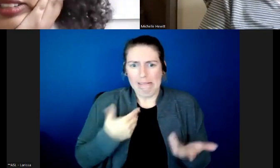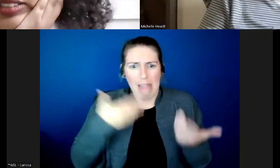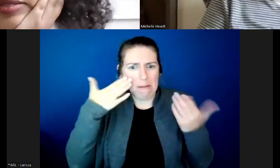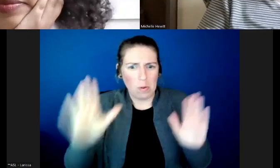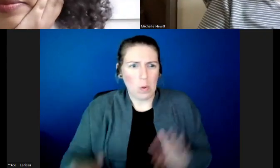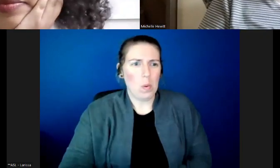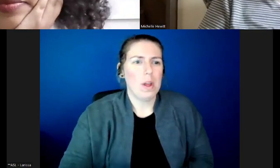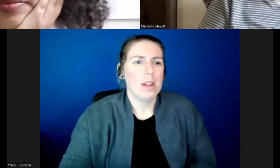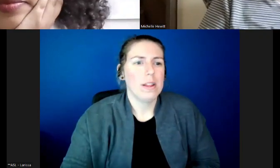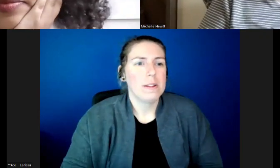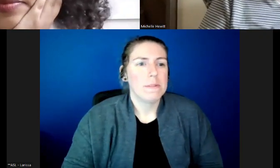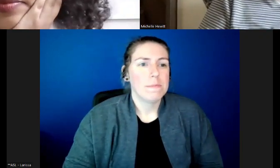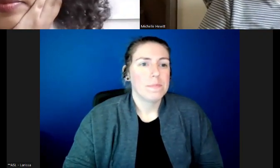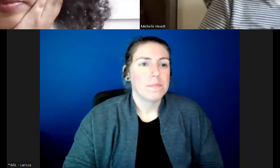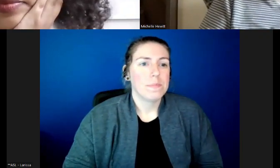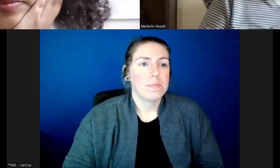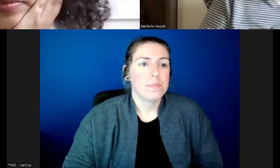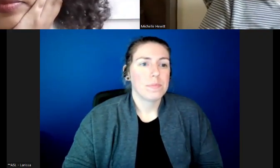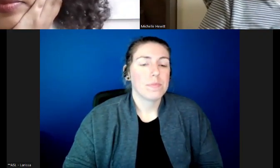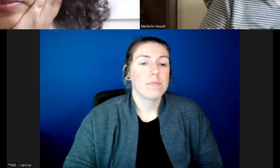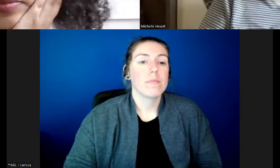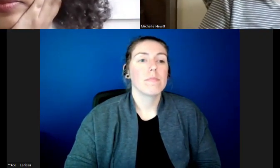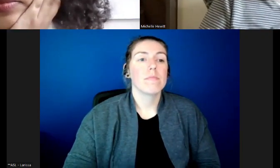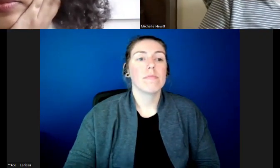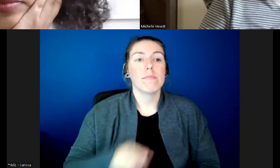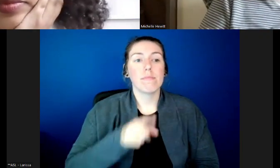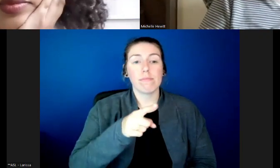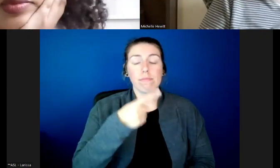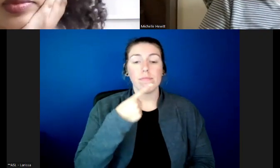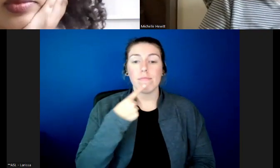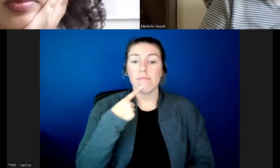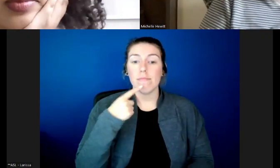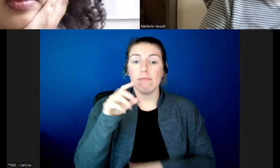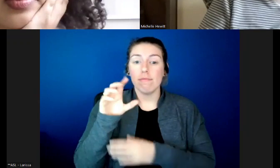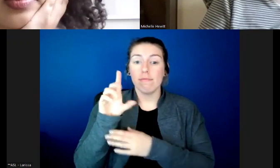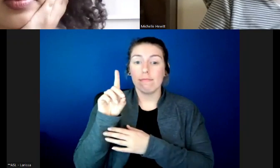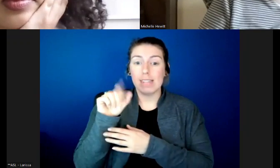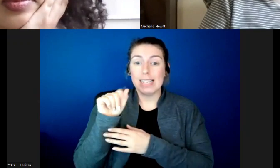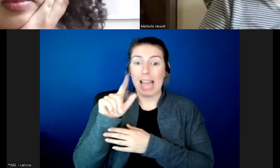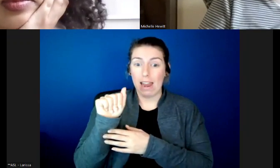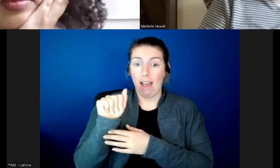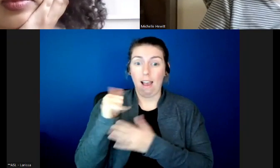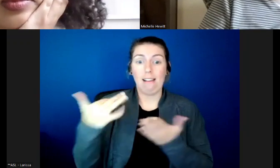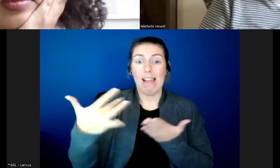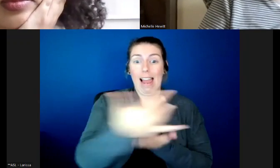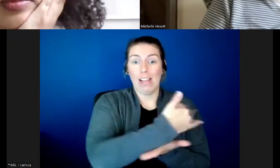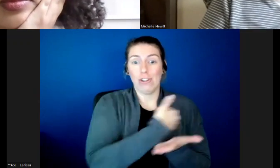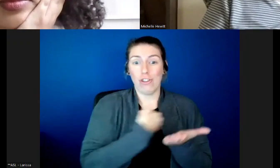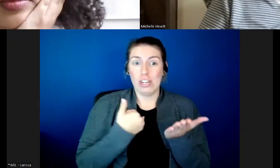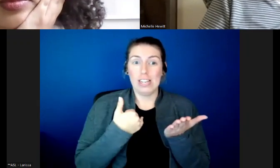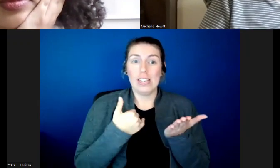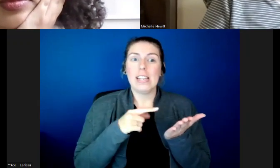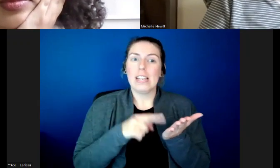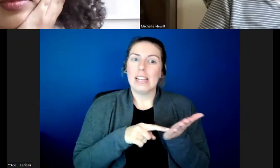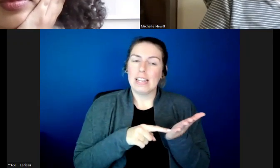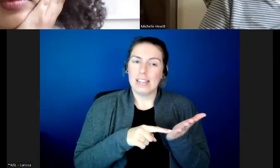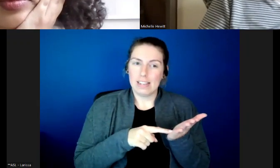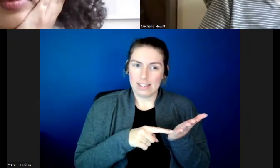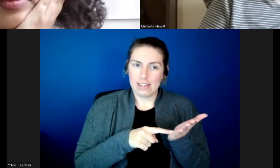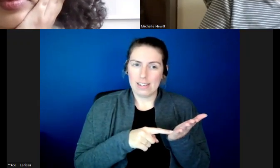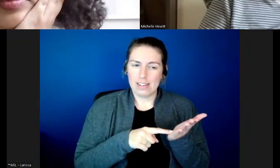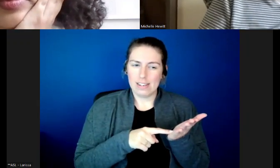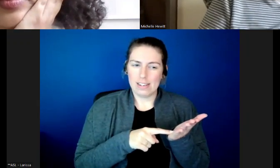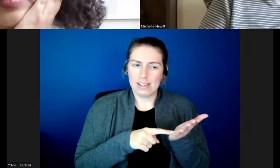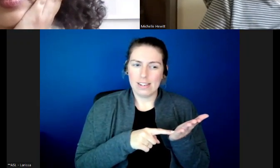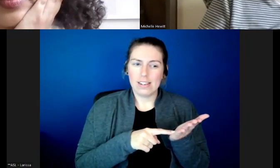Yeah, I have to say that data collection is becoming a particular bugbear of mine because, you know,